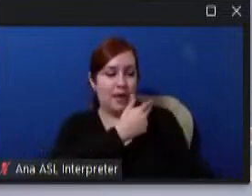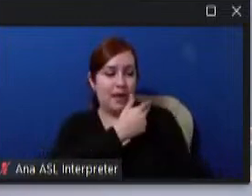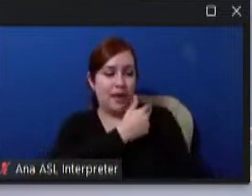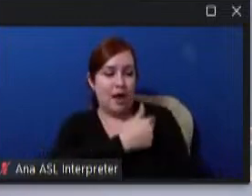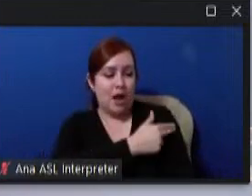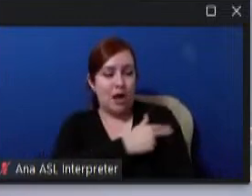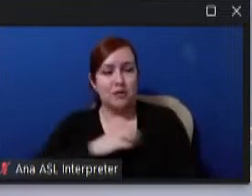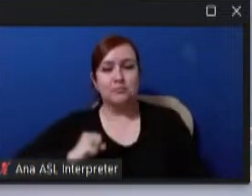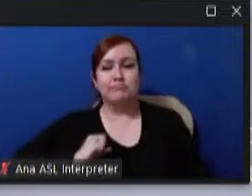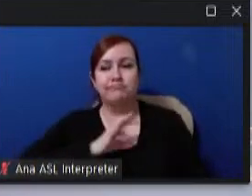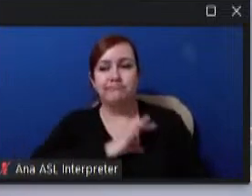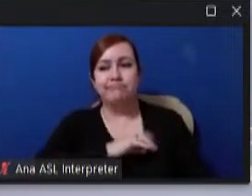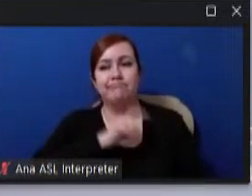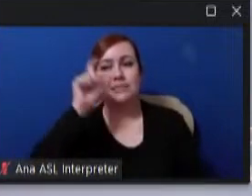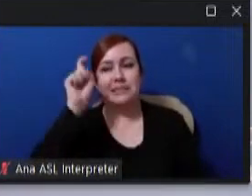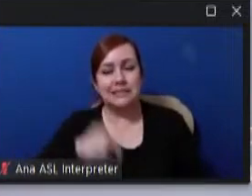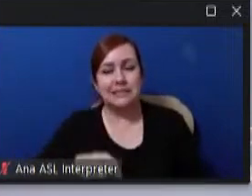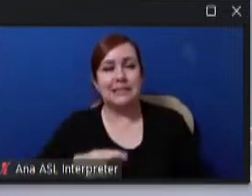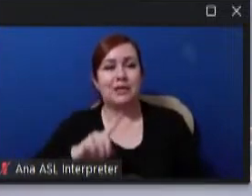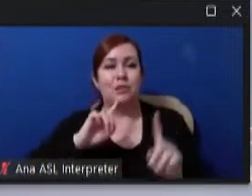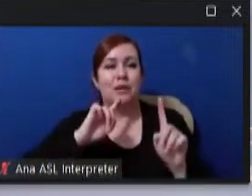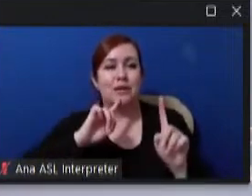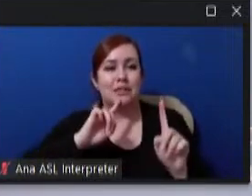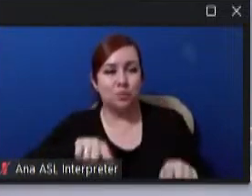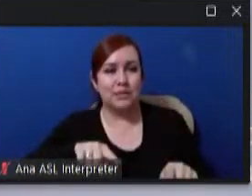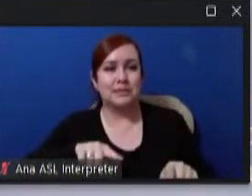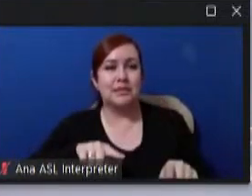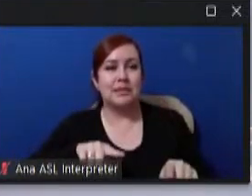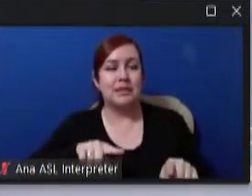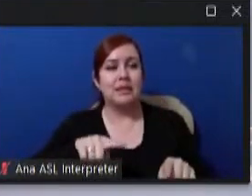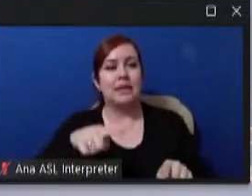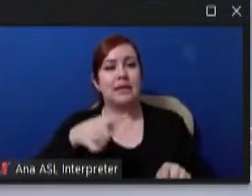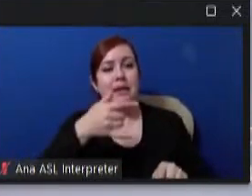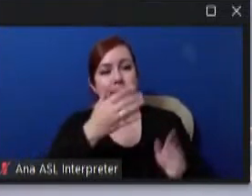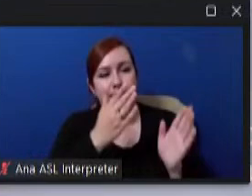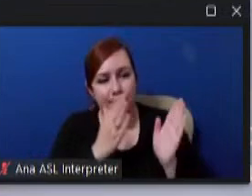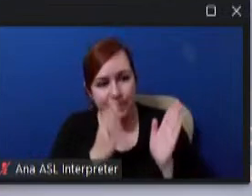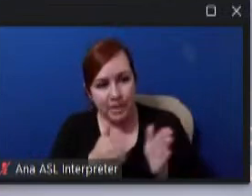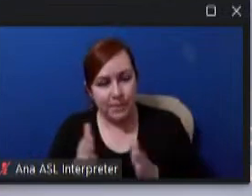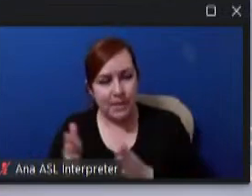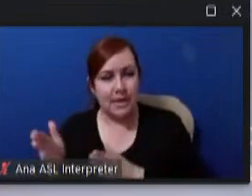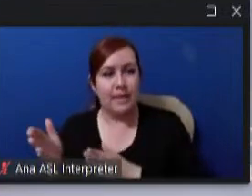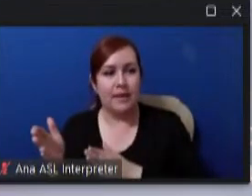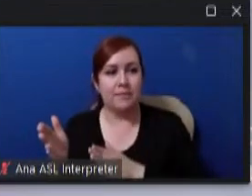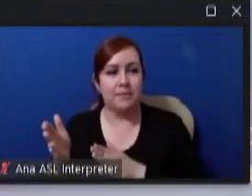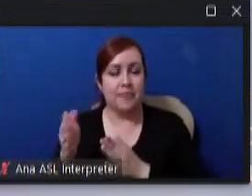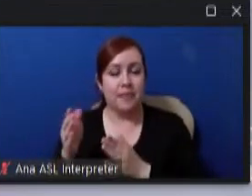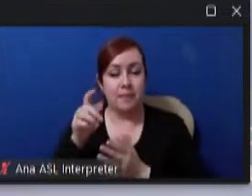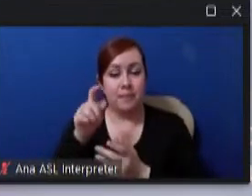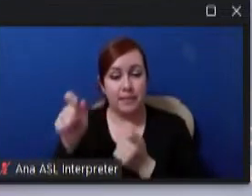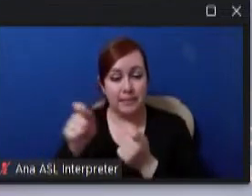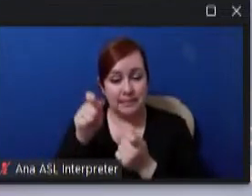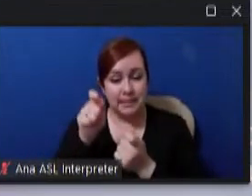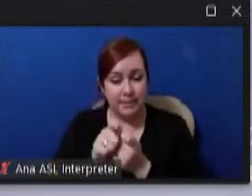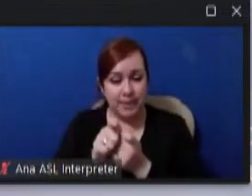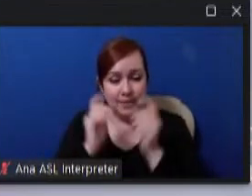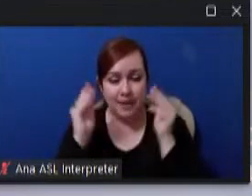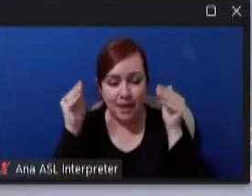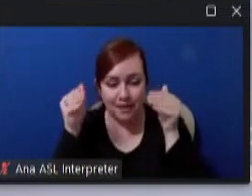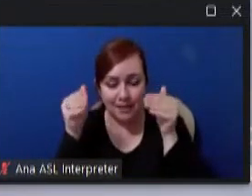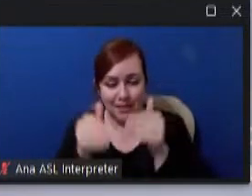Is there training there for those in the healthcare profession who need to